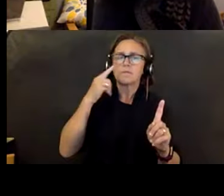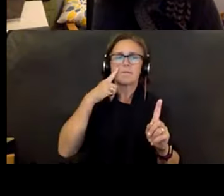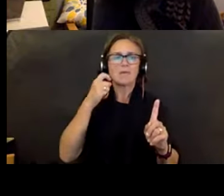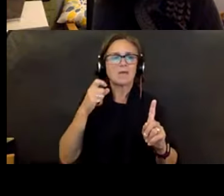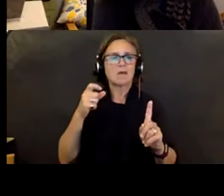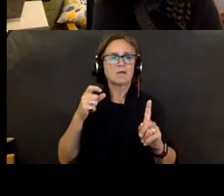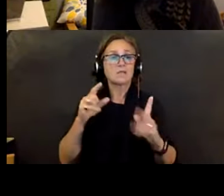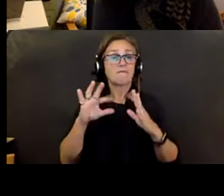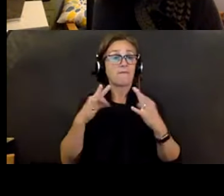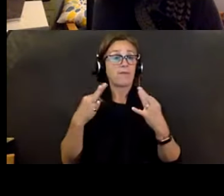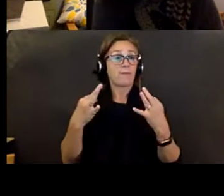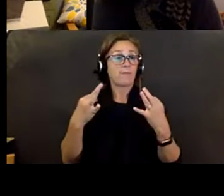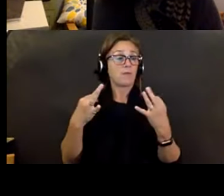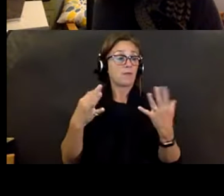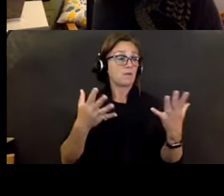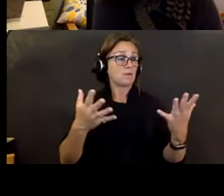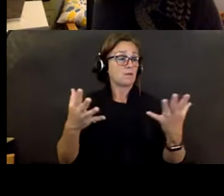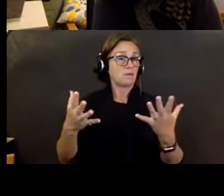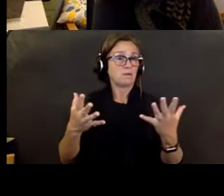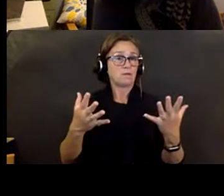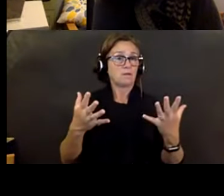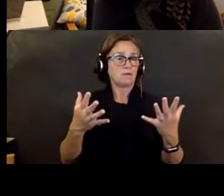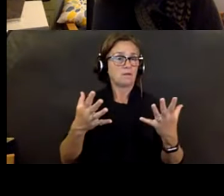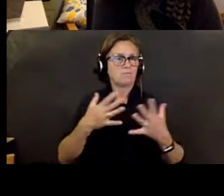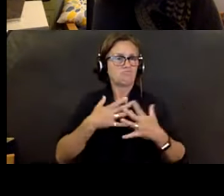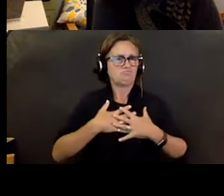who don't have skin in the game,